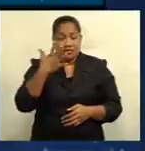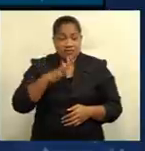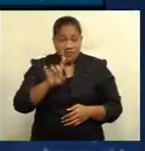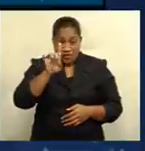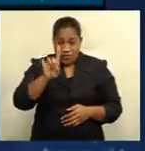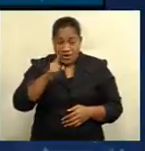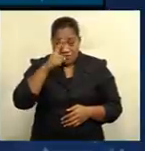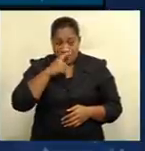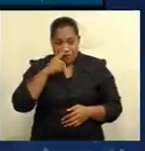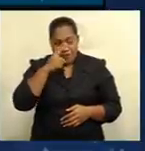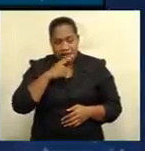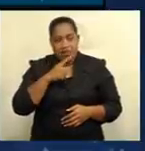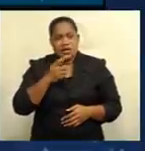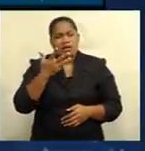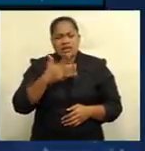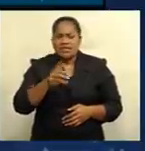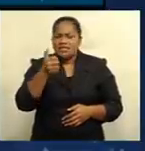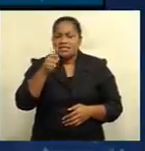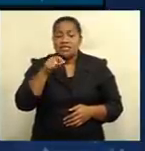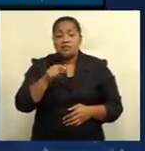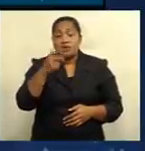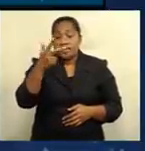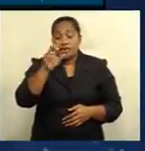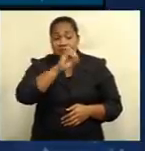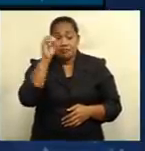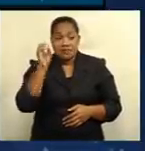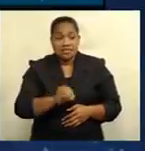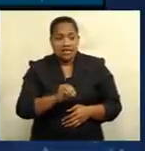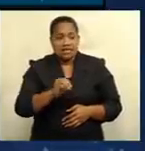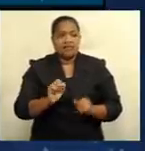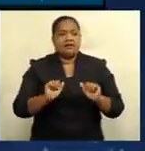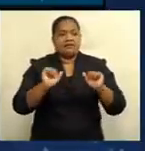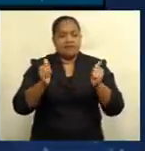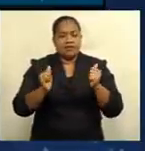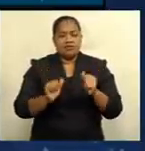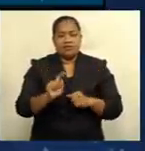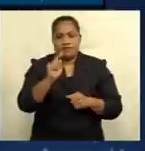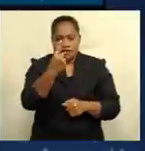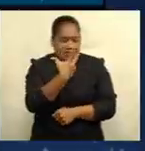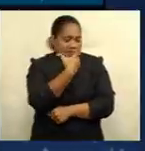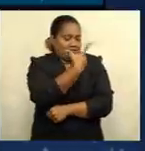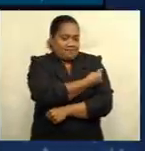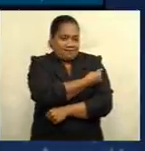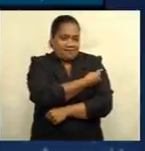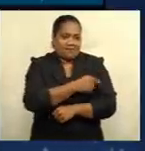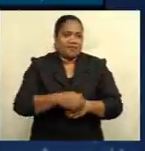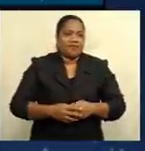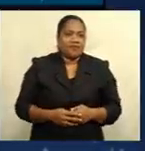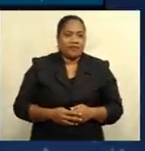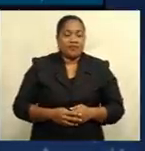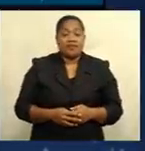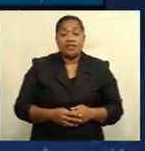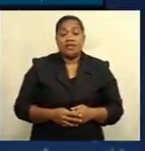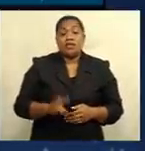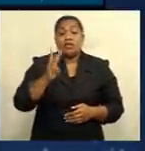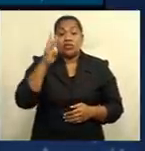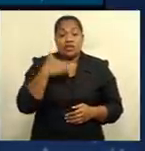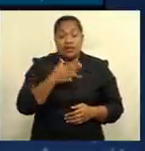567,751 people, or 96.8% of the adults in Fiji, have received their first dose of the vaccine, and